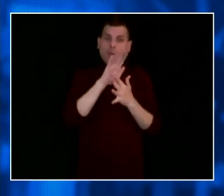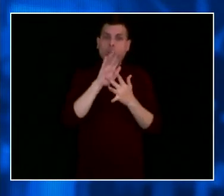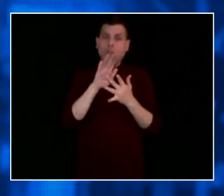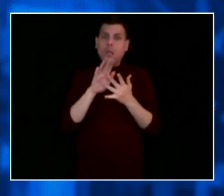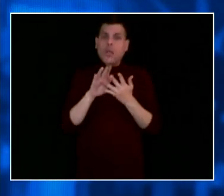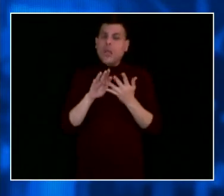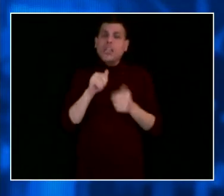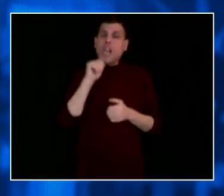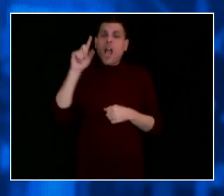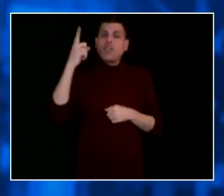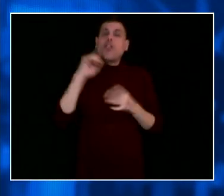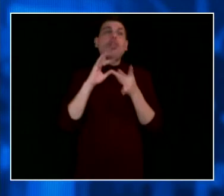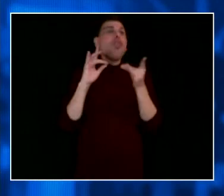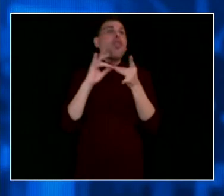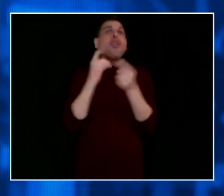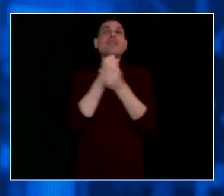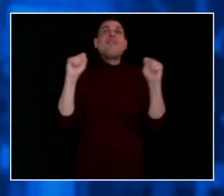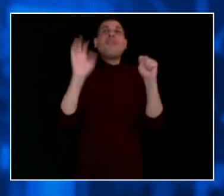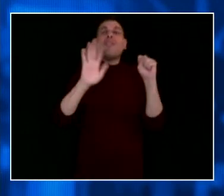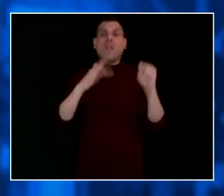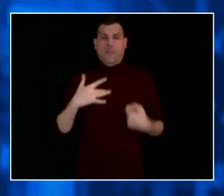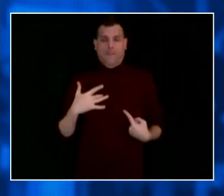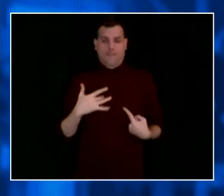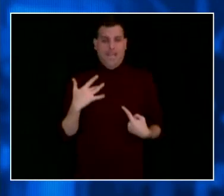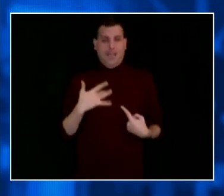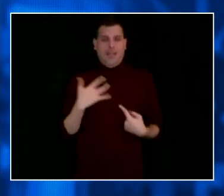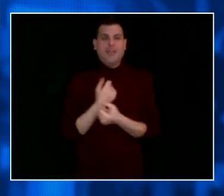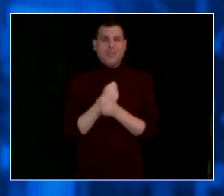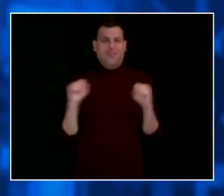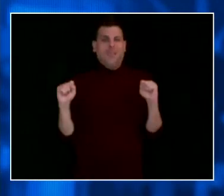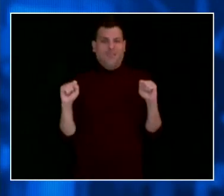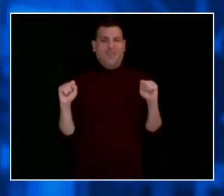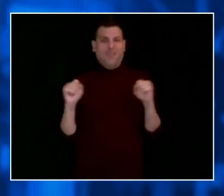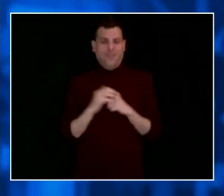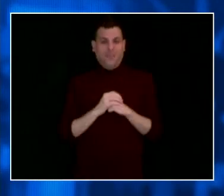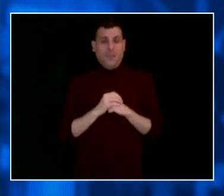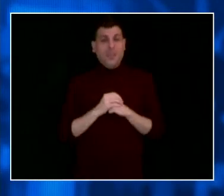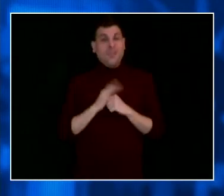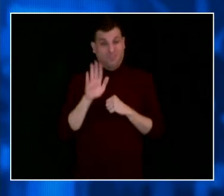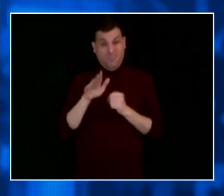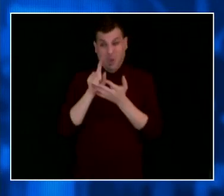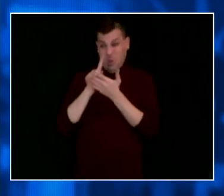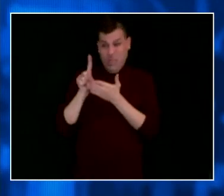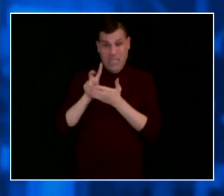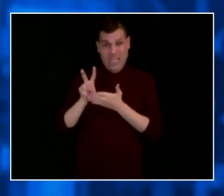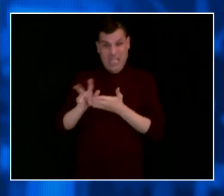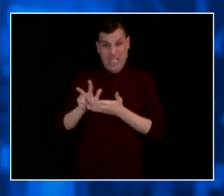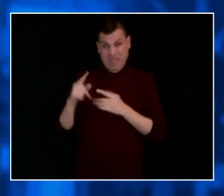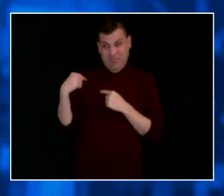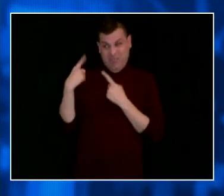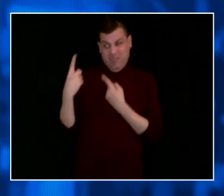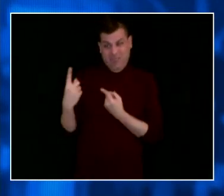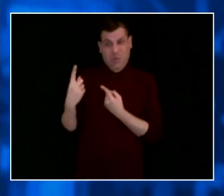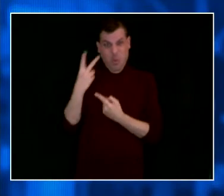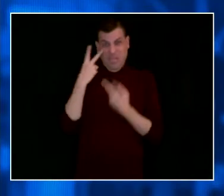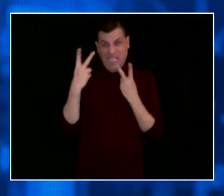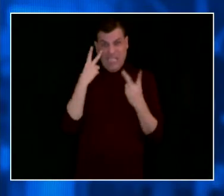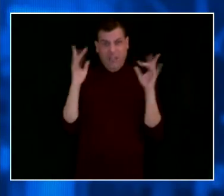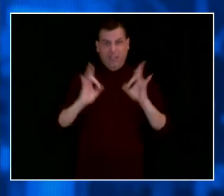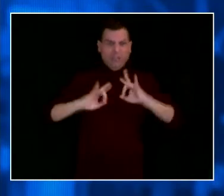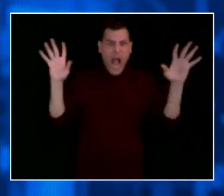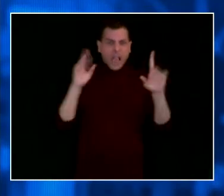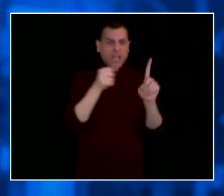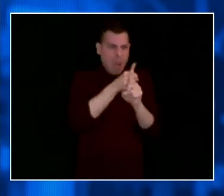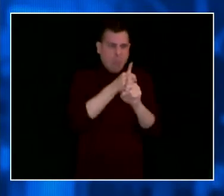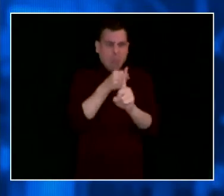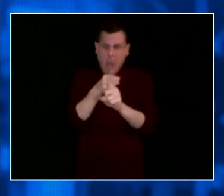feel safe. And in the last few weeks, we have seen random acts of violence that have shaken many New Yorkers. That's